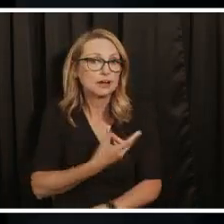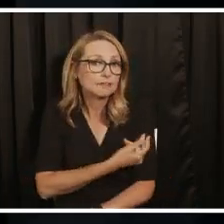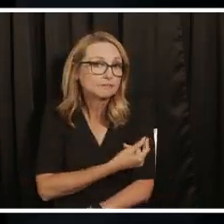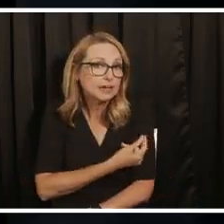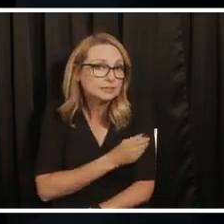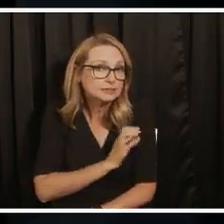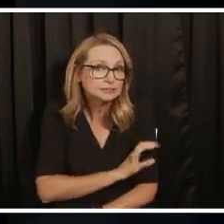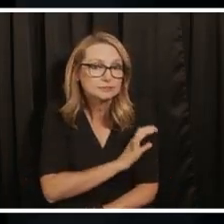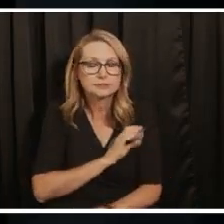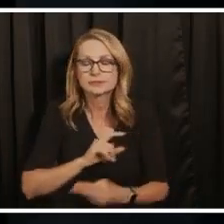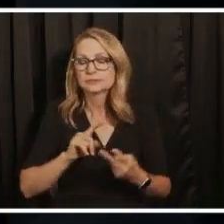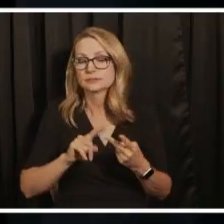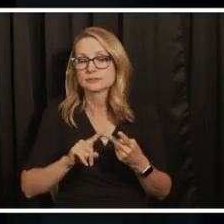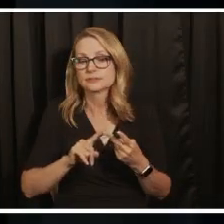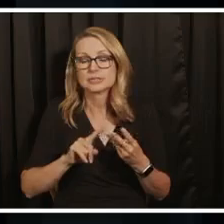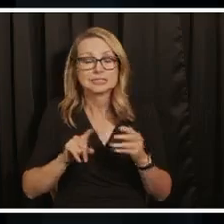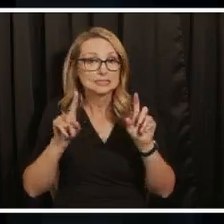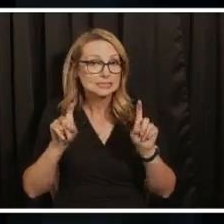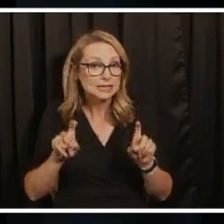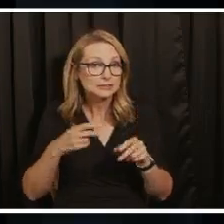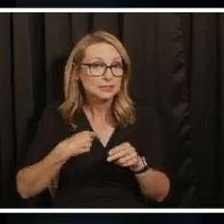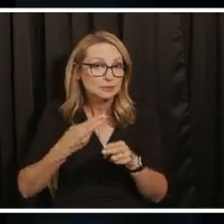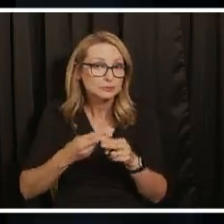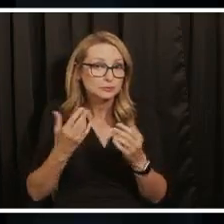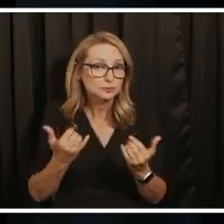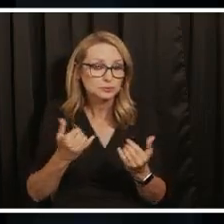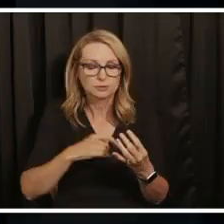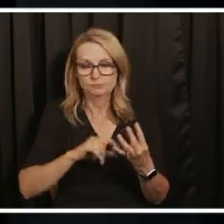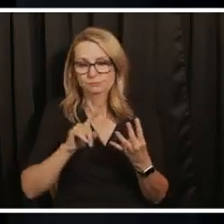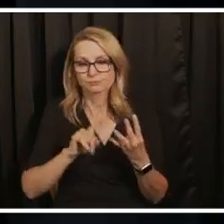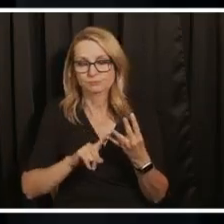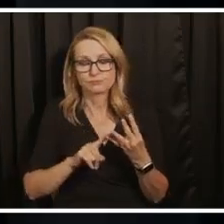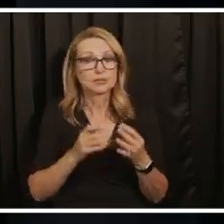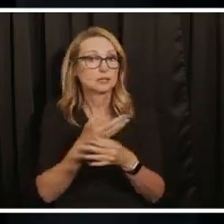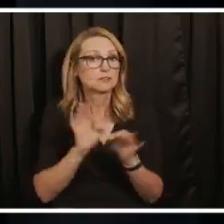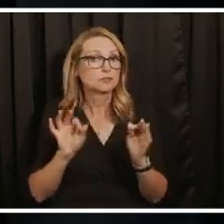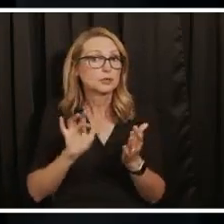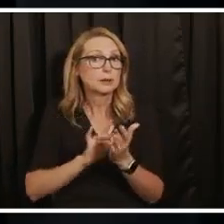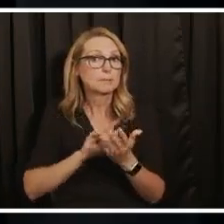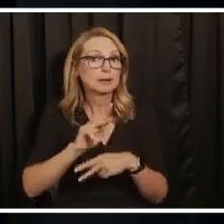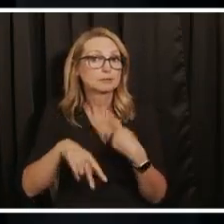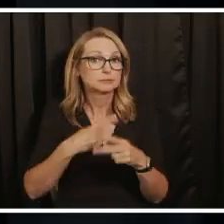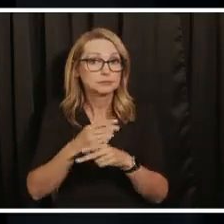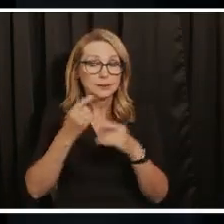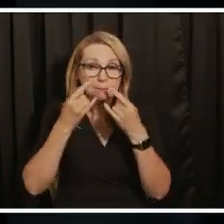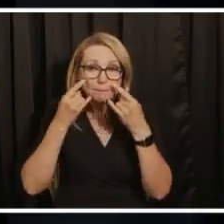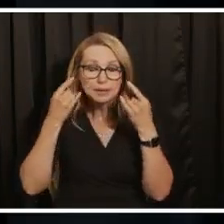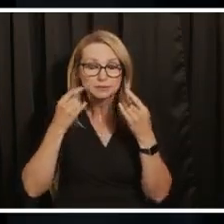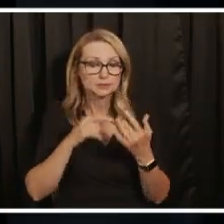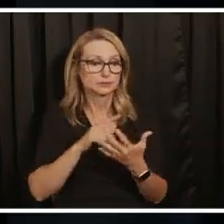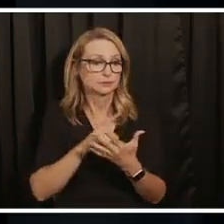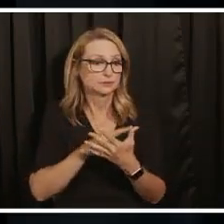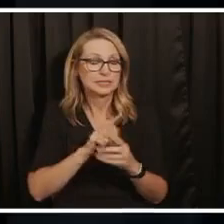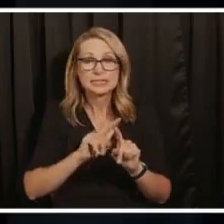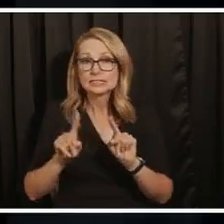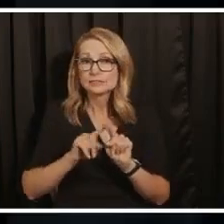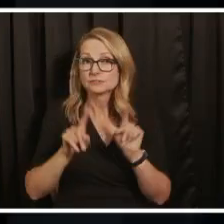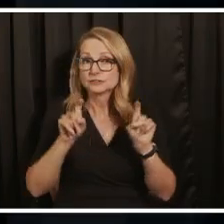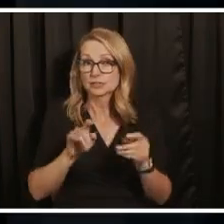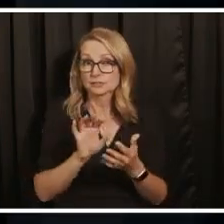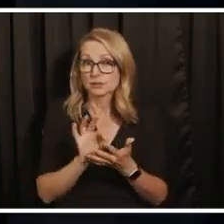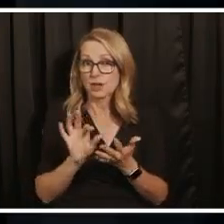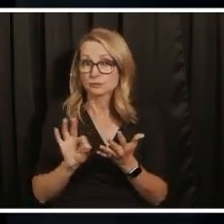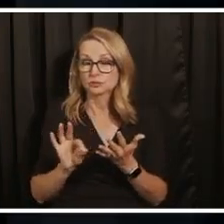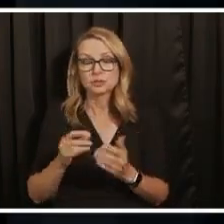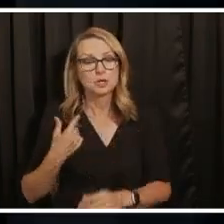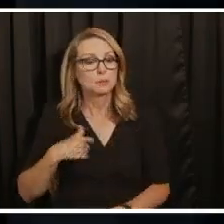we talked about today, free medical grade masks, and testing options. And we look forward to